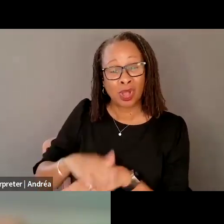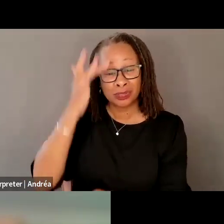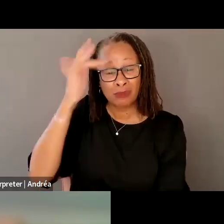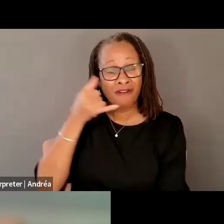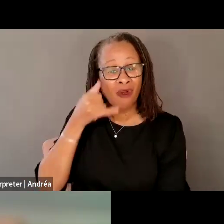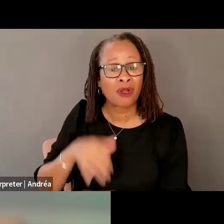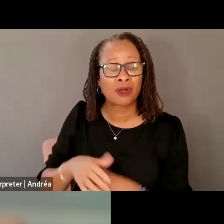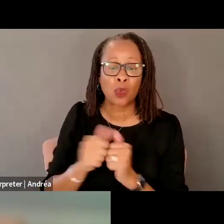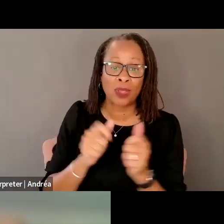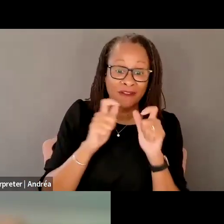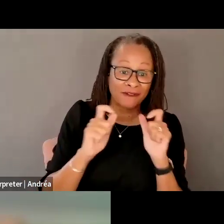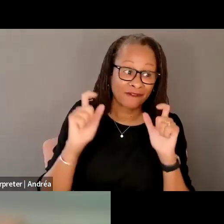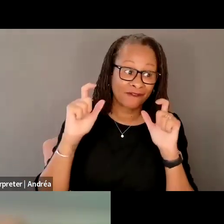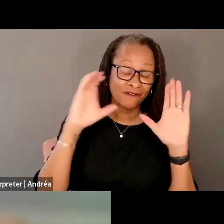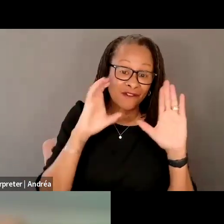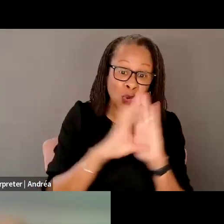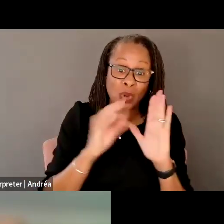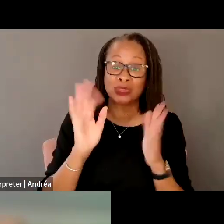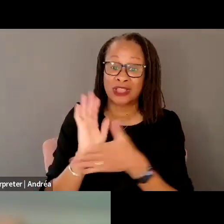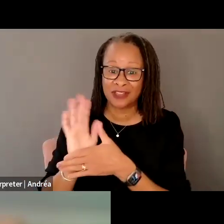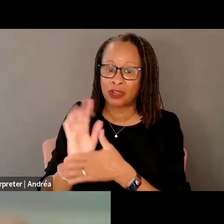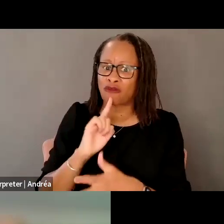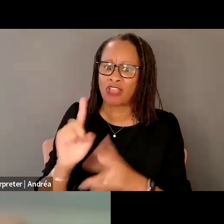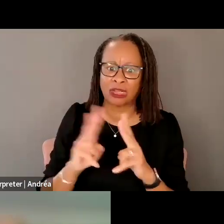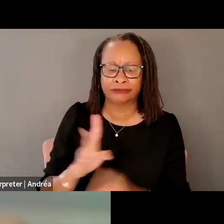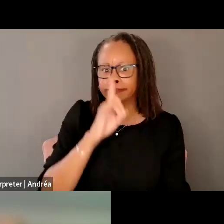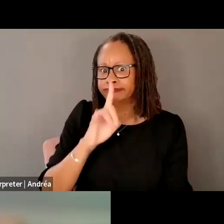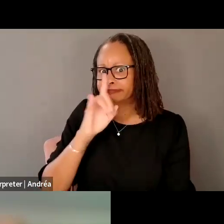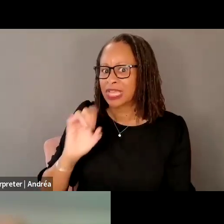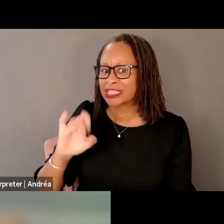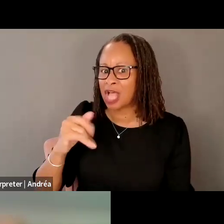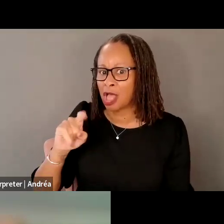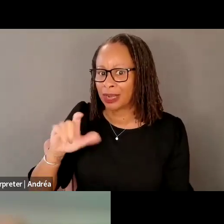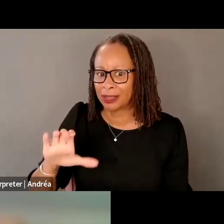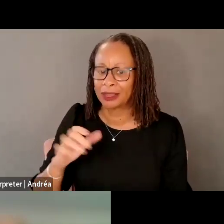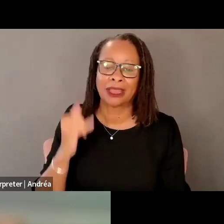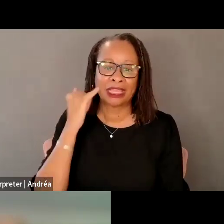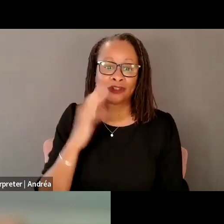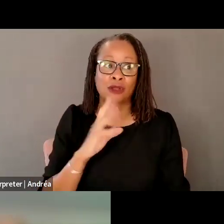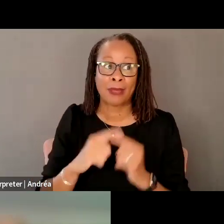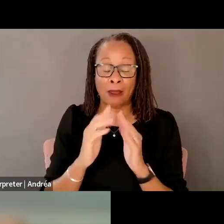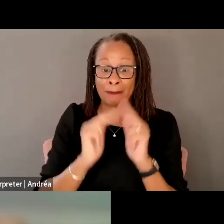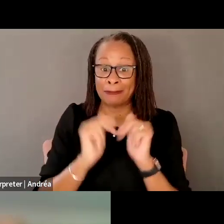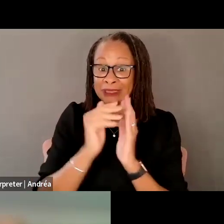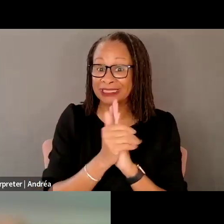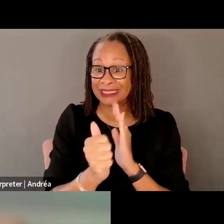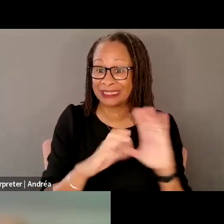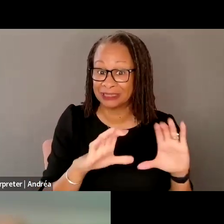of photos and video are just really exotic. And if you're talking about building skill sets,